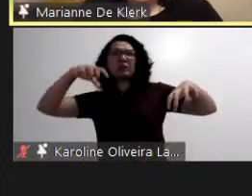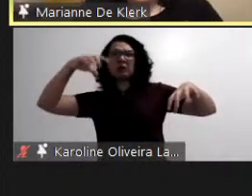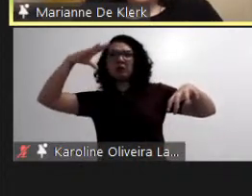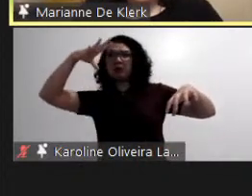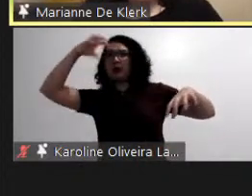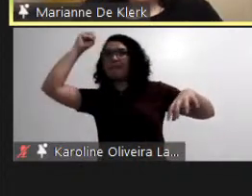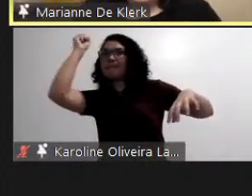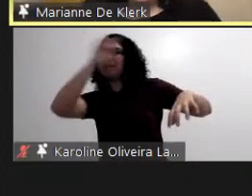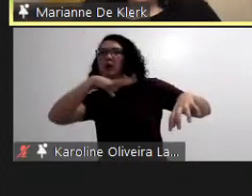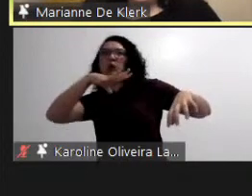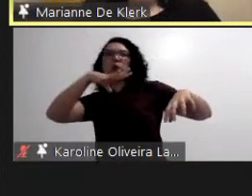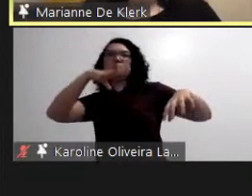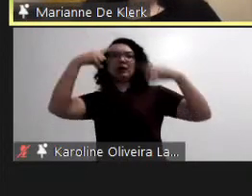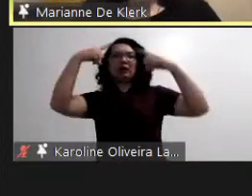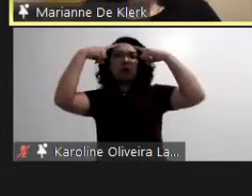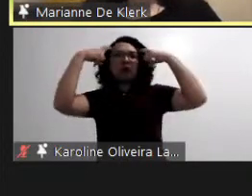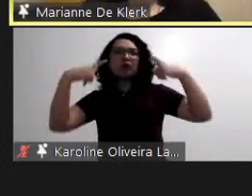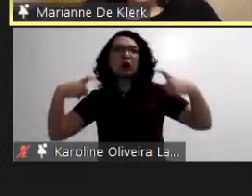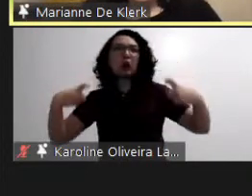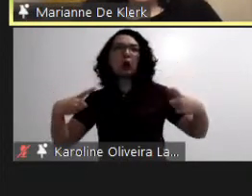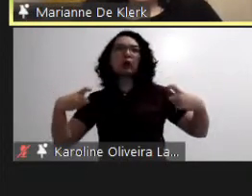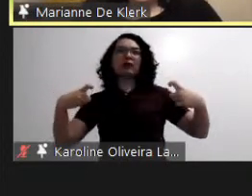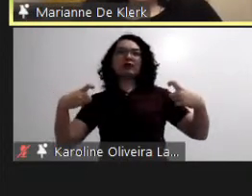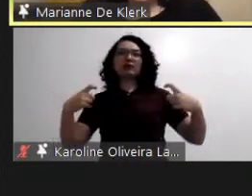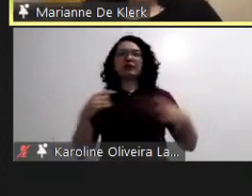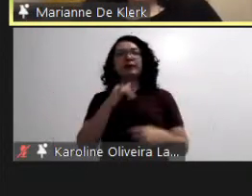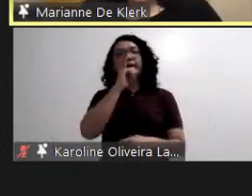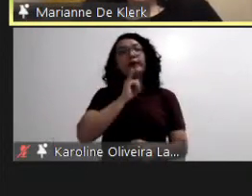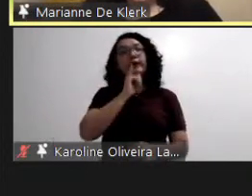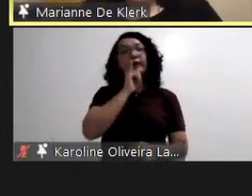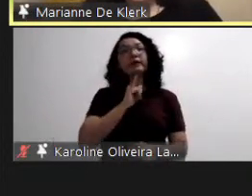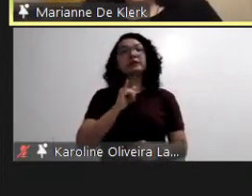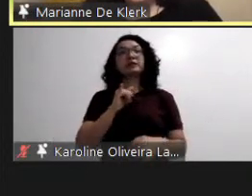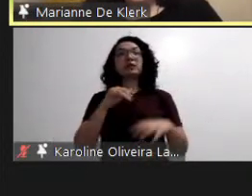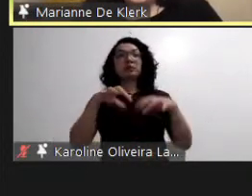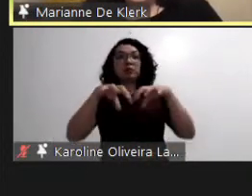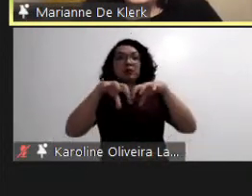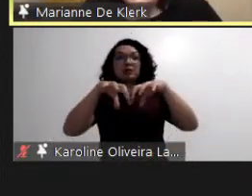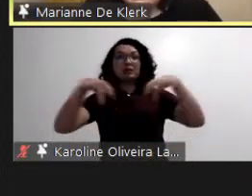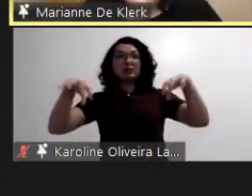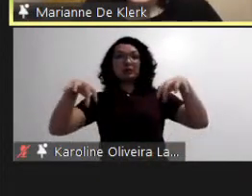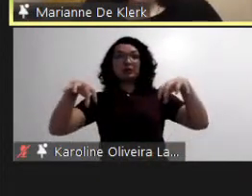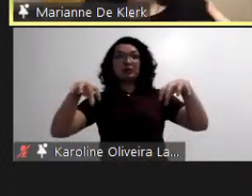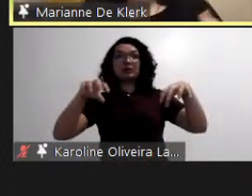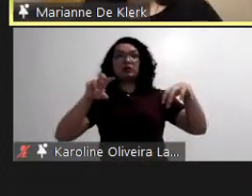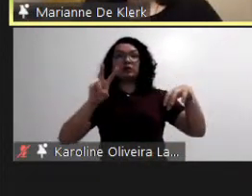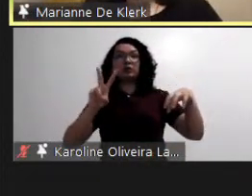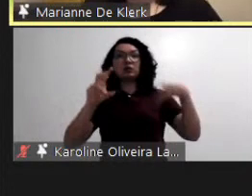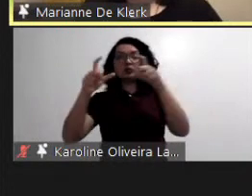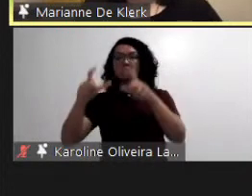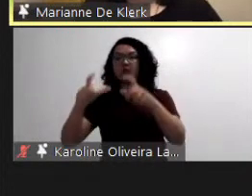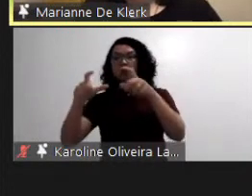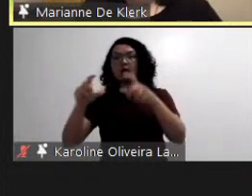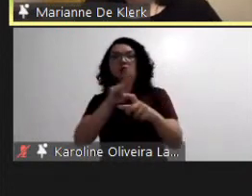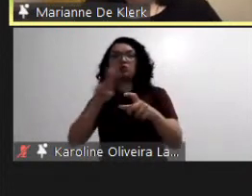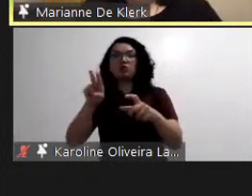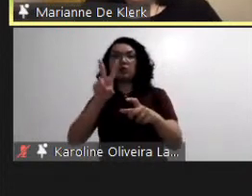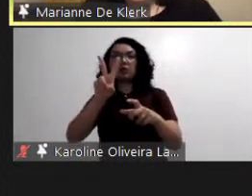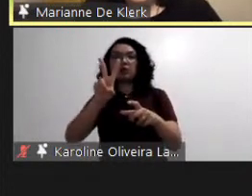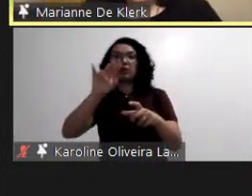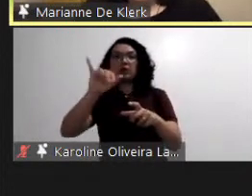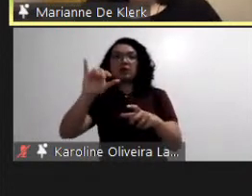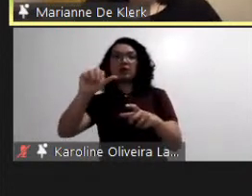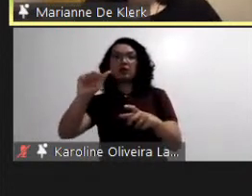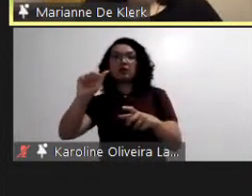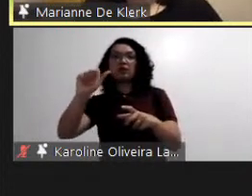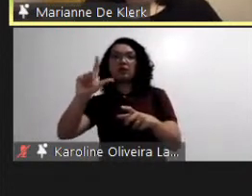this is where people were from Arabasat, which I'm going to talk about, were removed to Attridgeville, which is actually established in